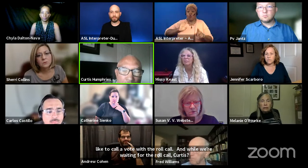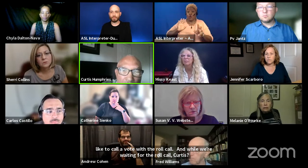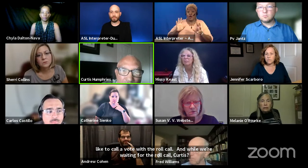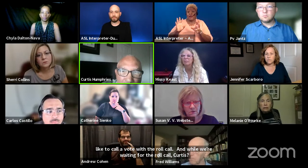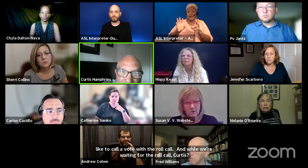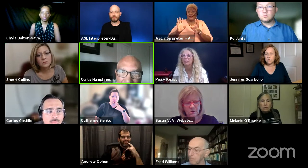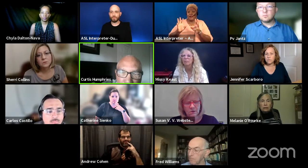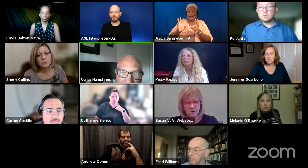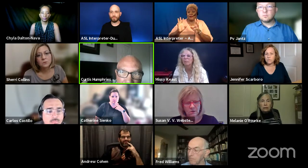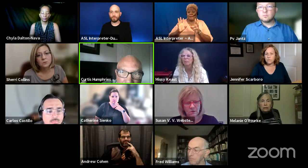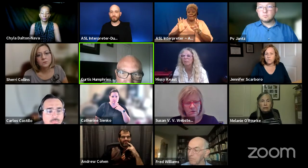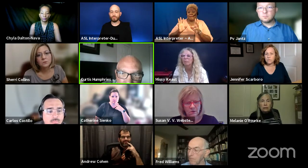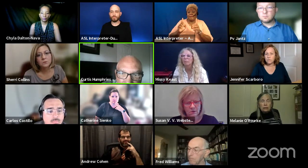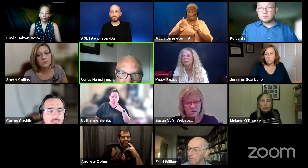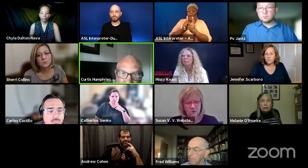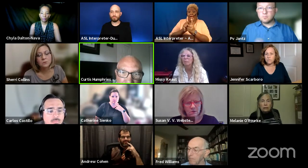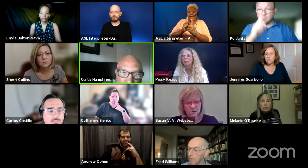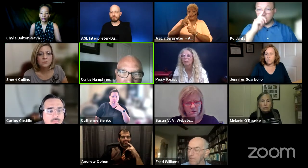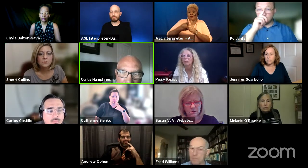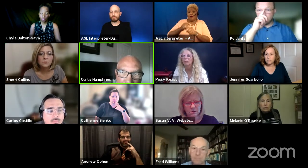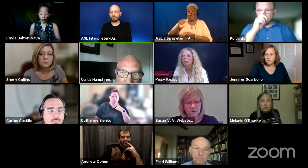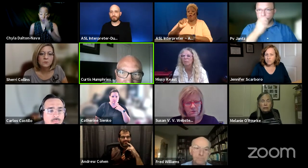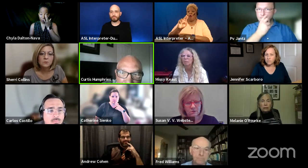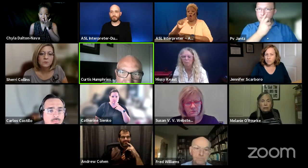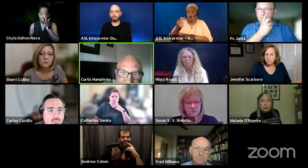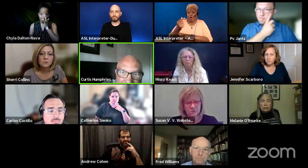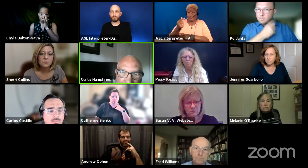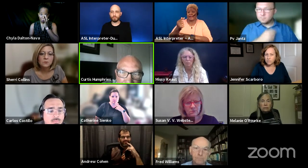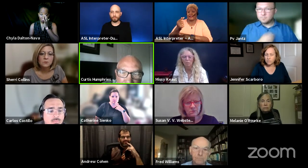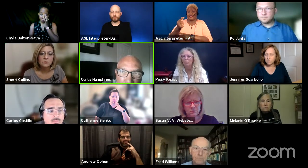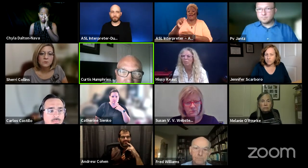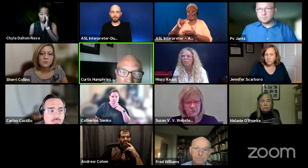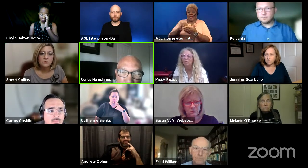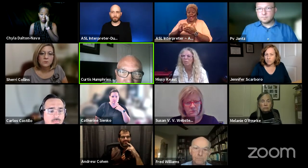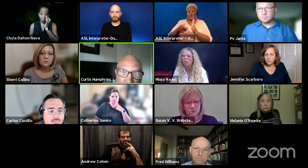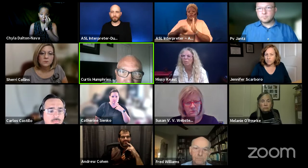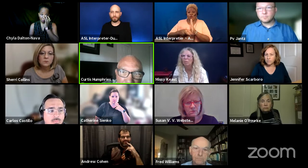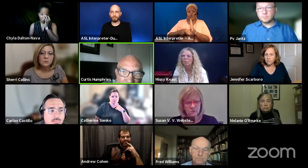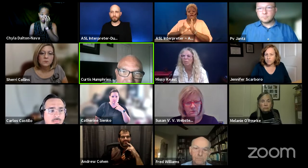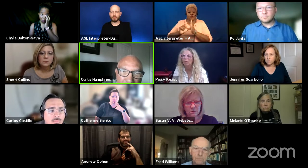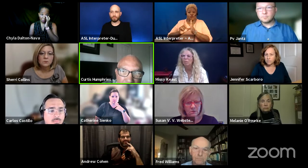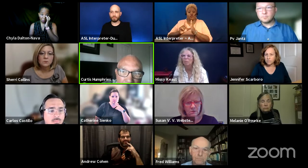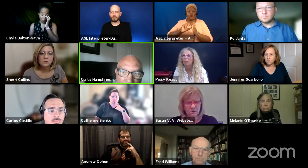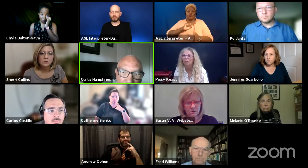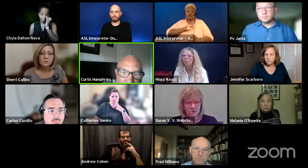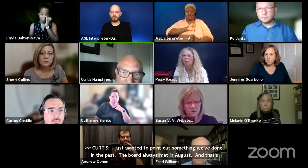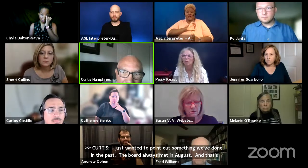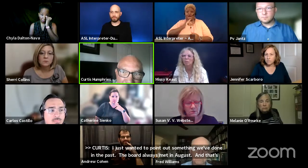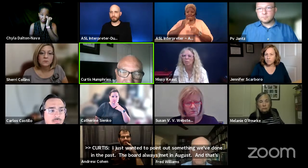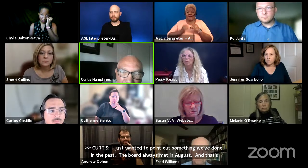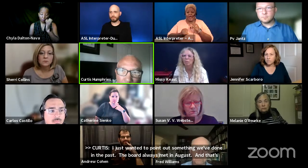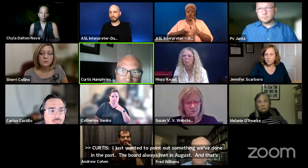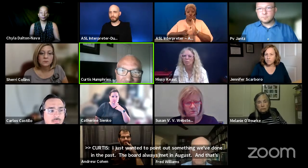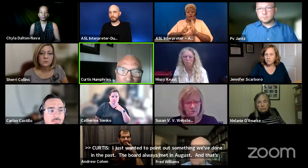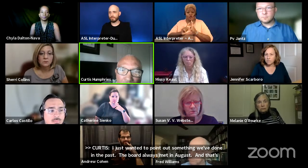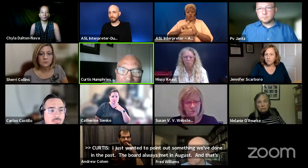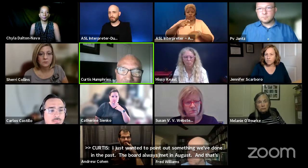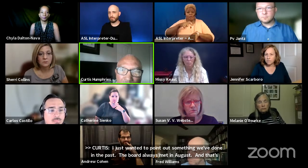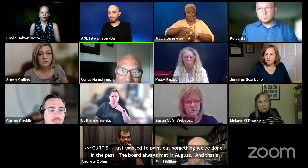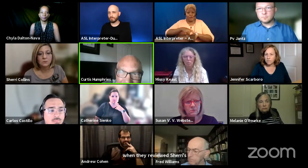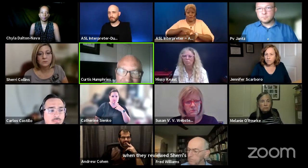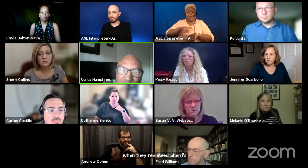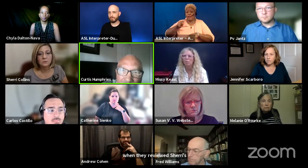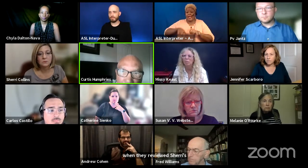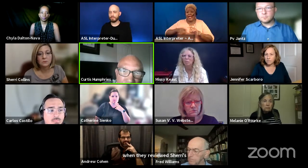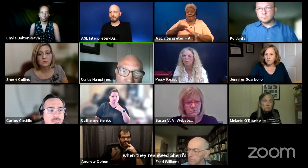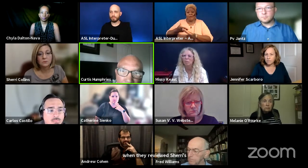August, even that's when they review Sherry's final review period. Remember, you can't review it